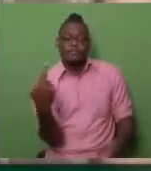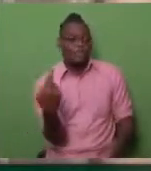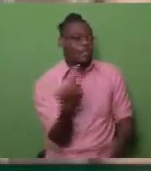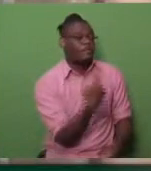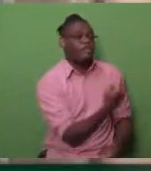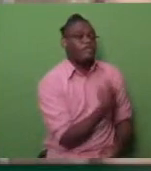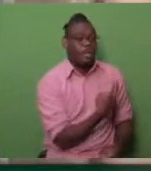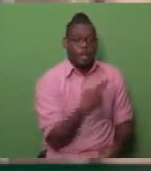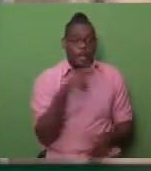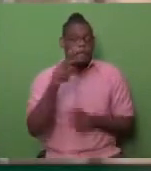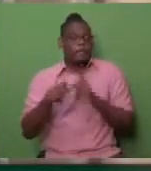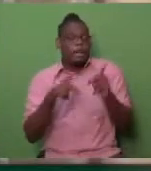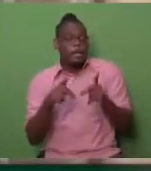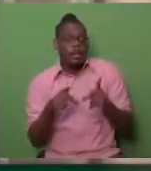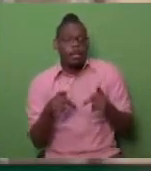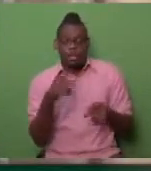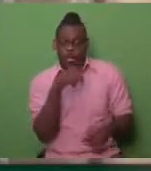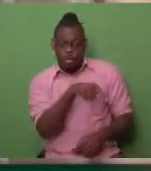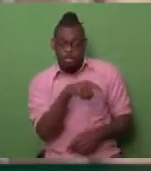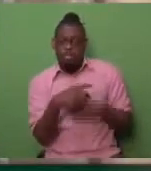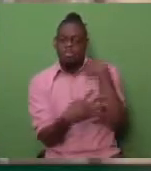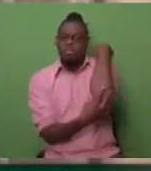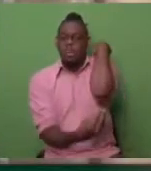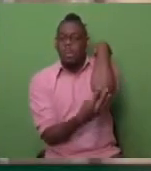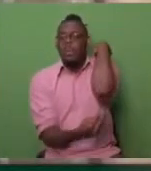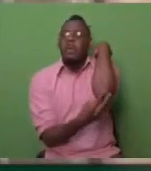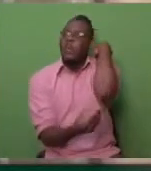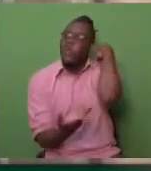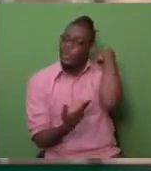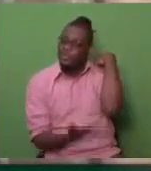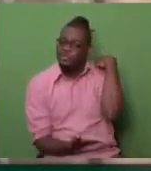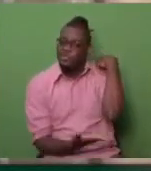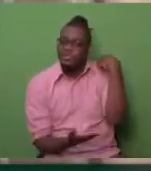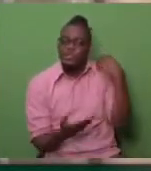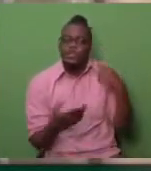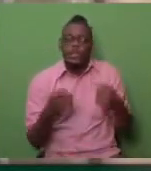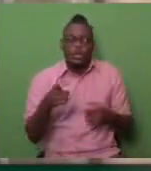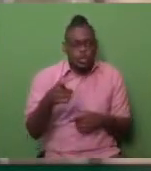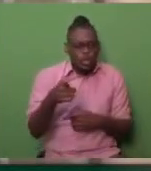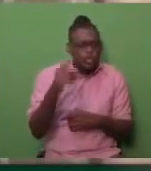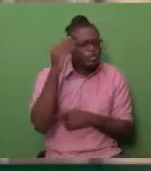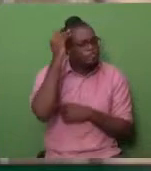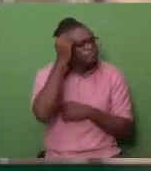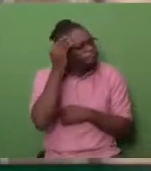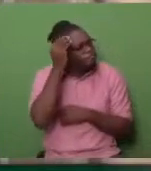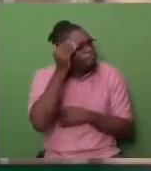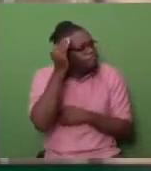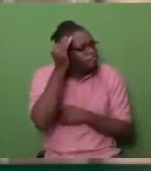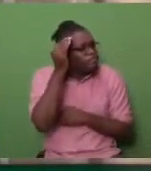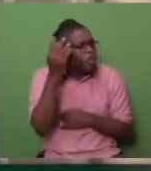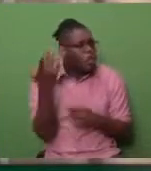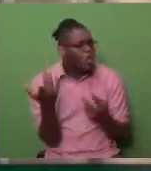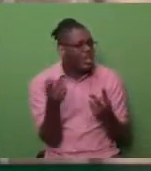forced to choose between feeding their children or paying rent, they say, let them eat biscuit and pigtail.